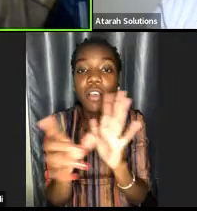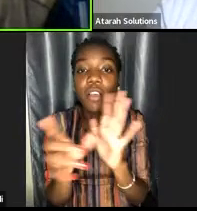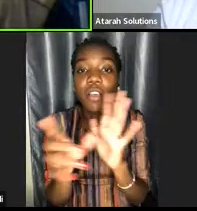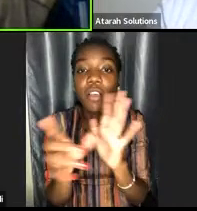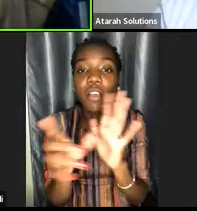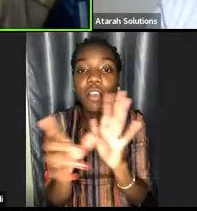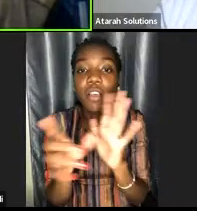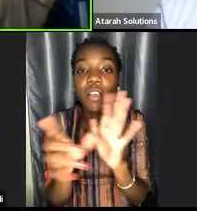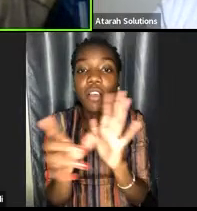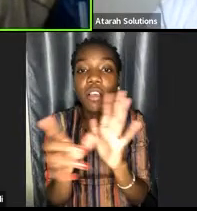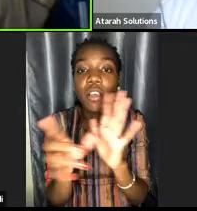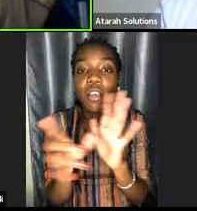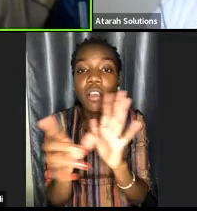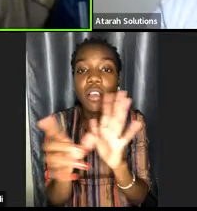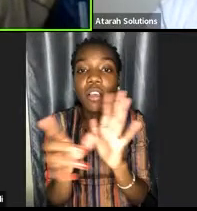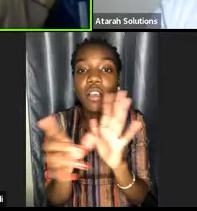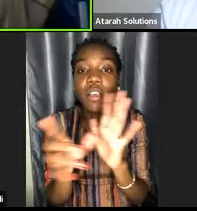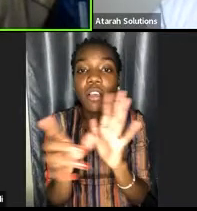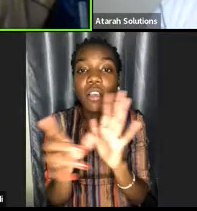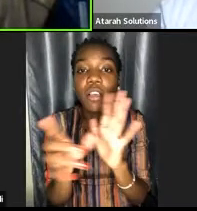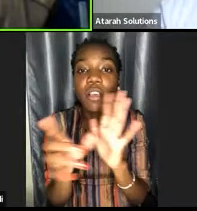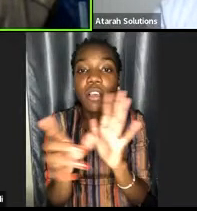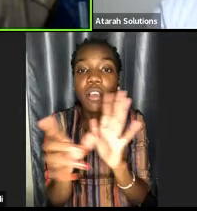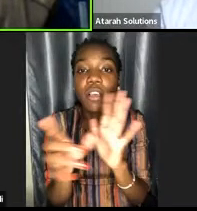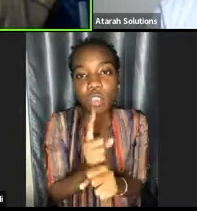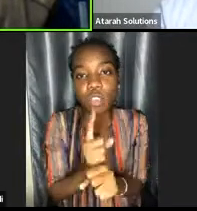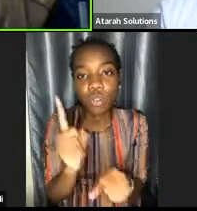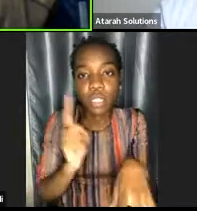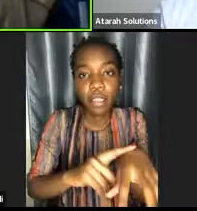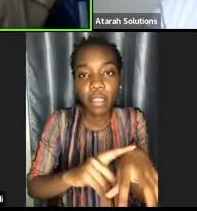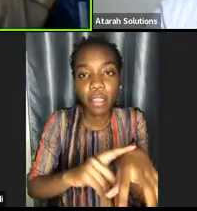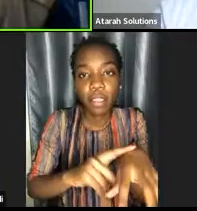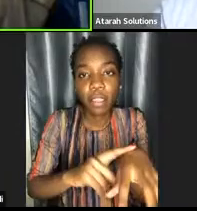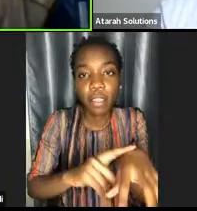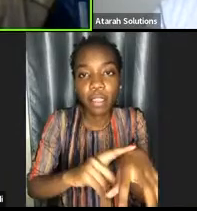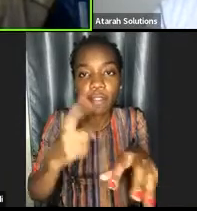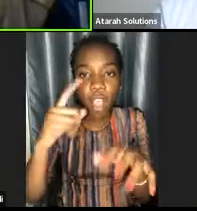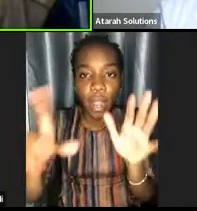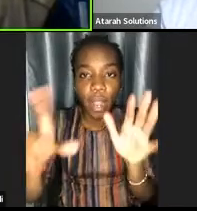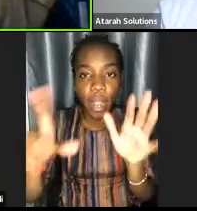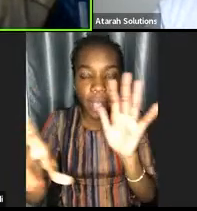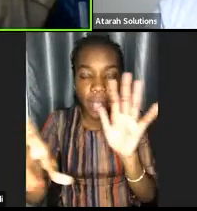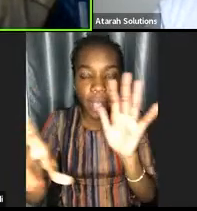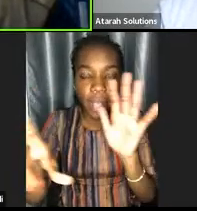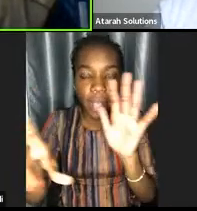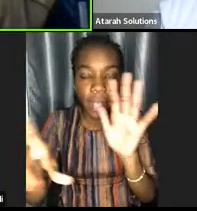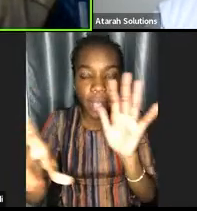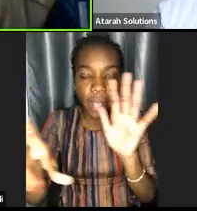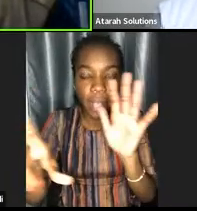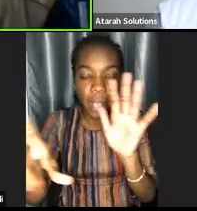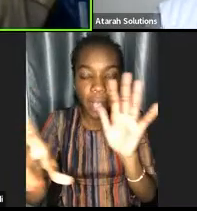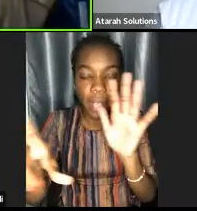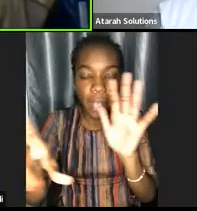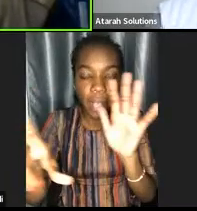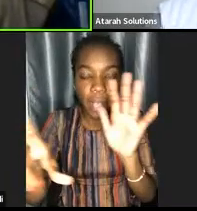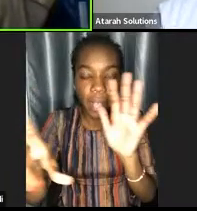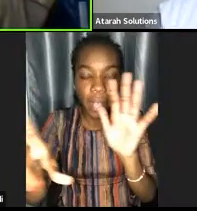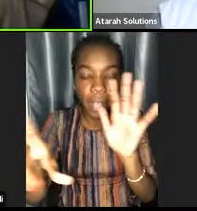Now, in terms of the legality of these processes, they are,